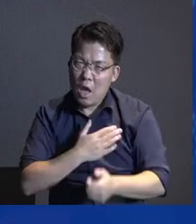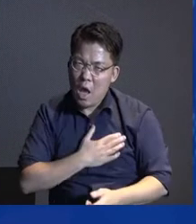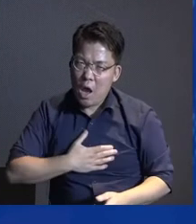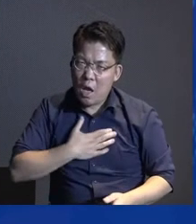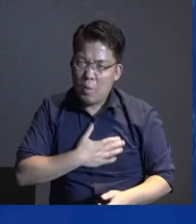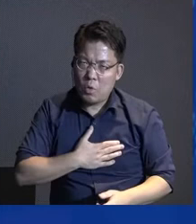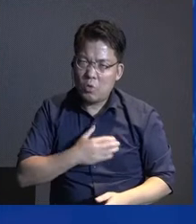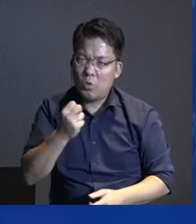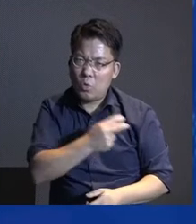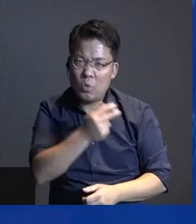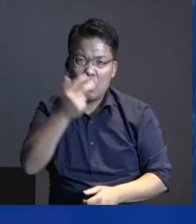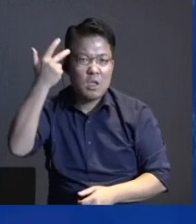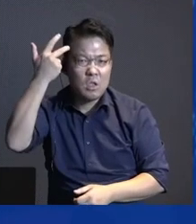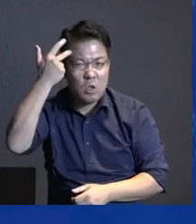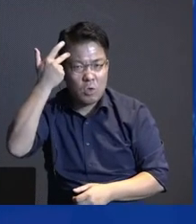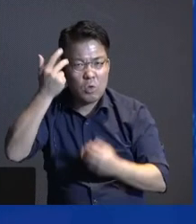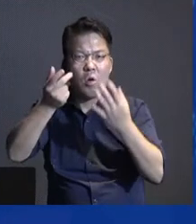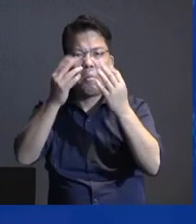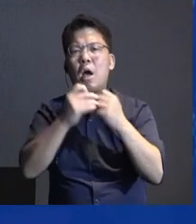continue living.